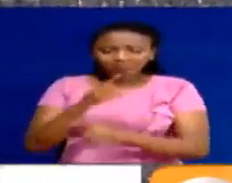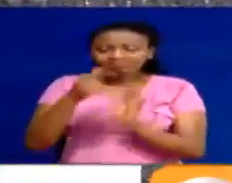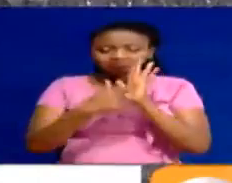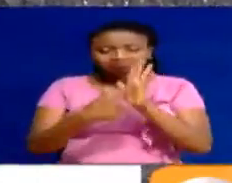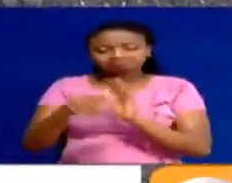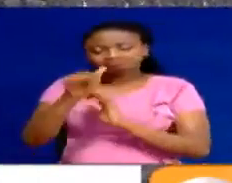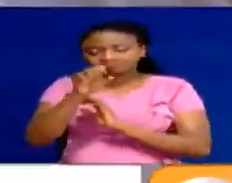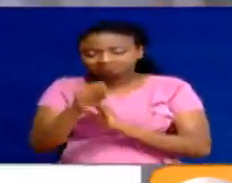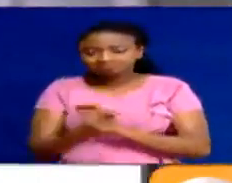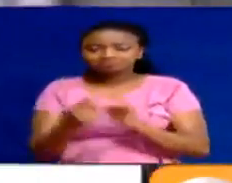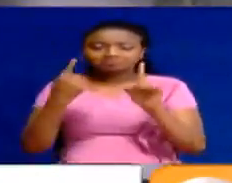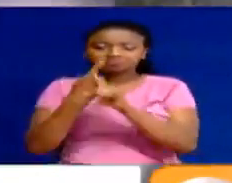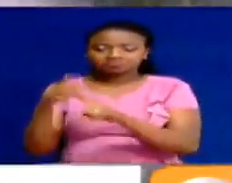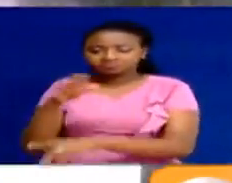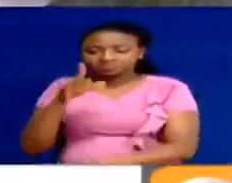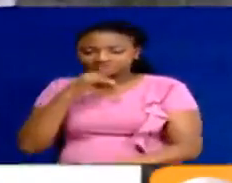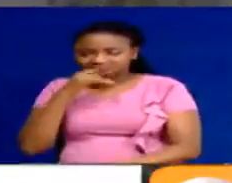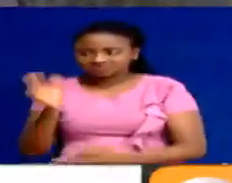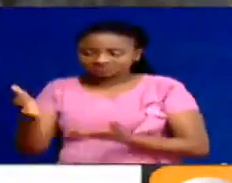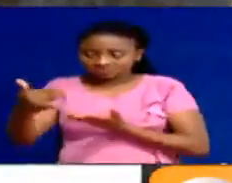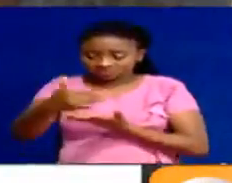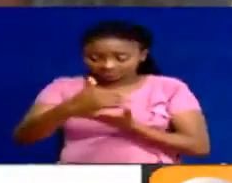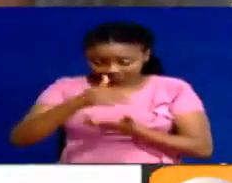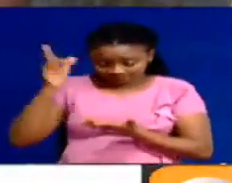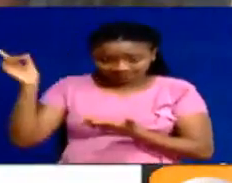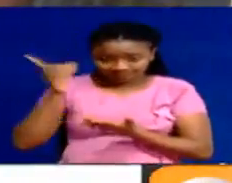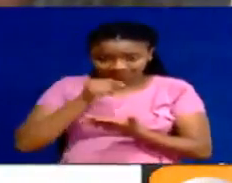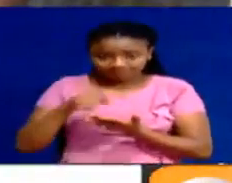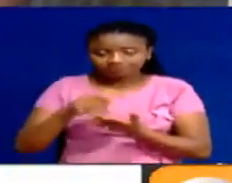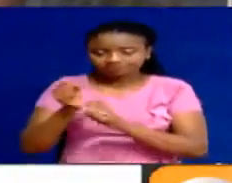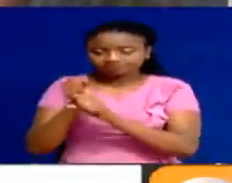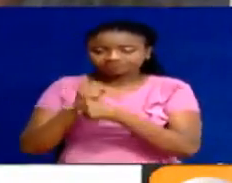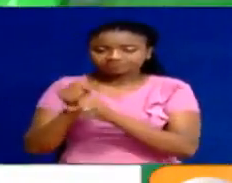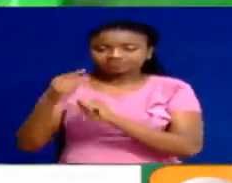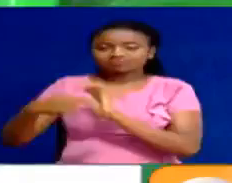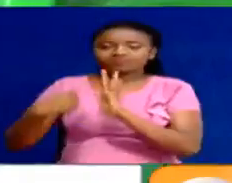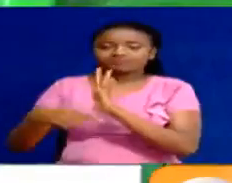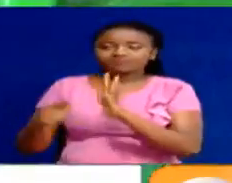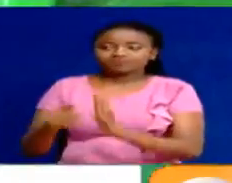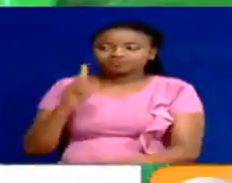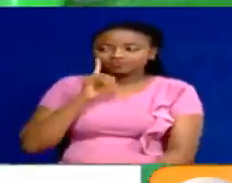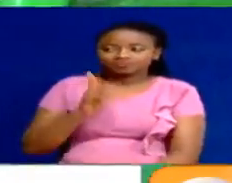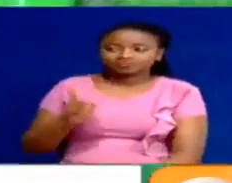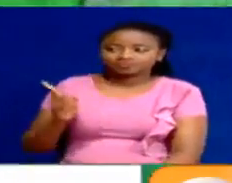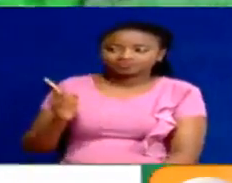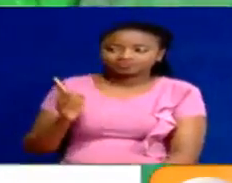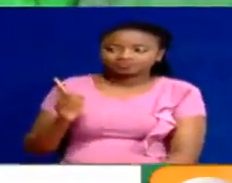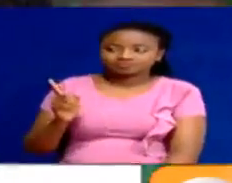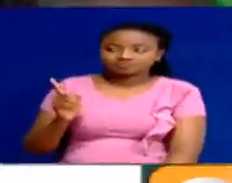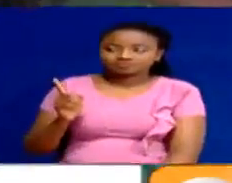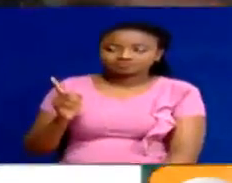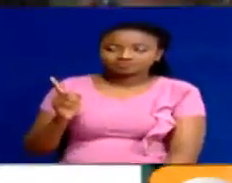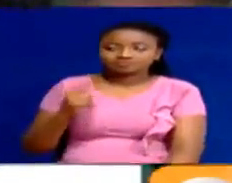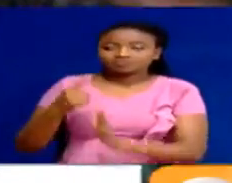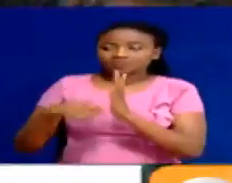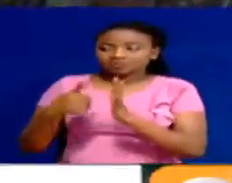different dump sites in the city. Once collected, they process it in the briquette making machine, which produces briquettes.